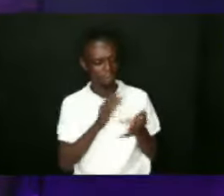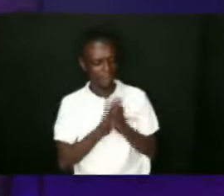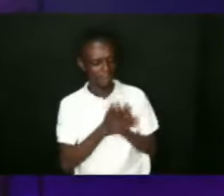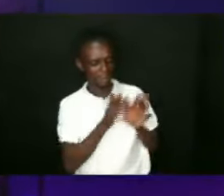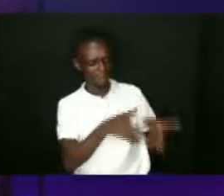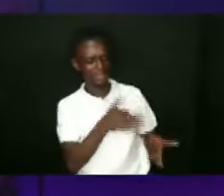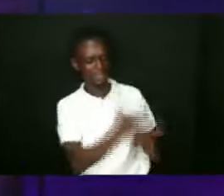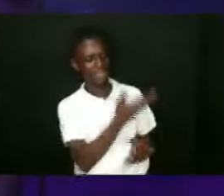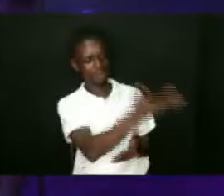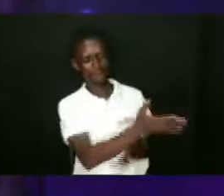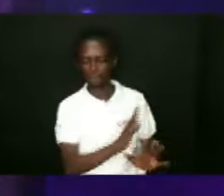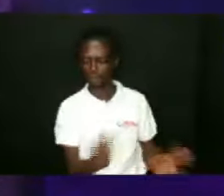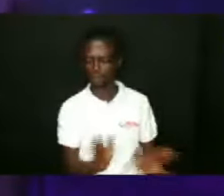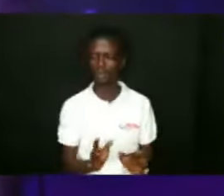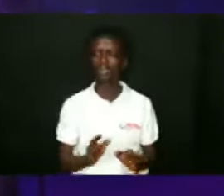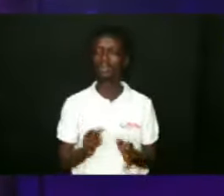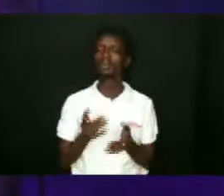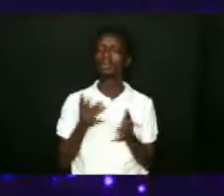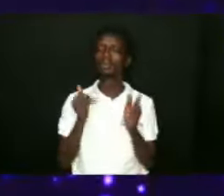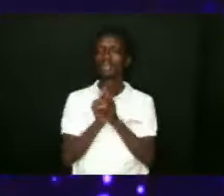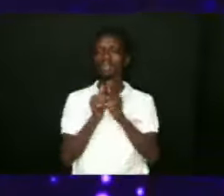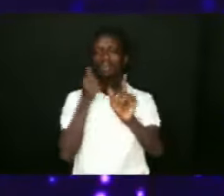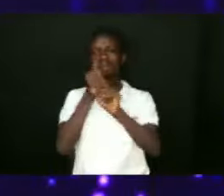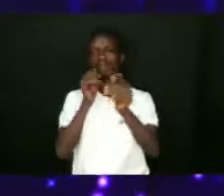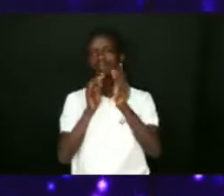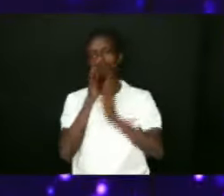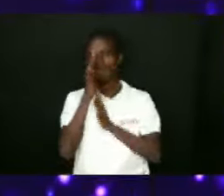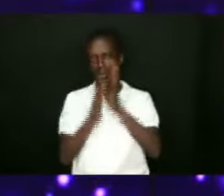Lift your voice and begin to pray.